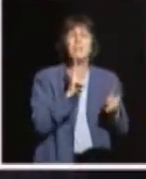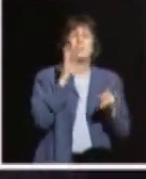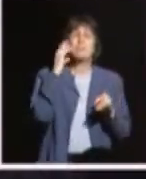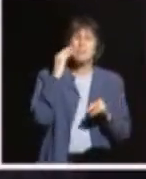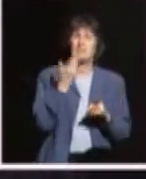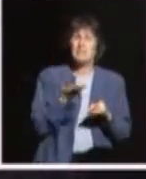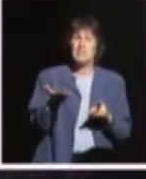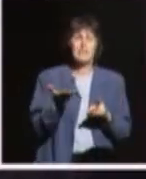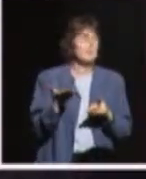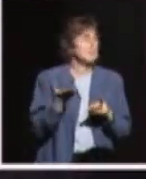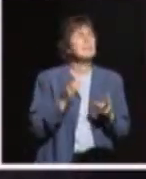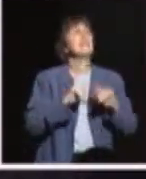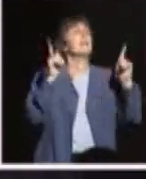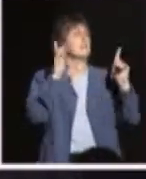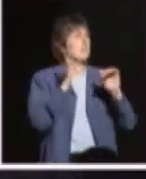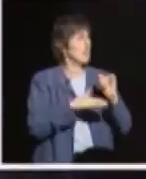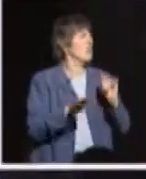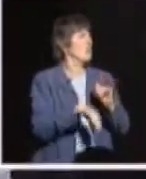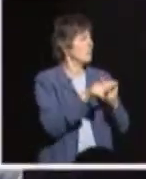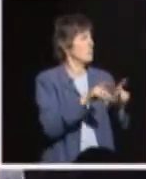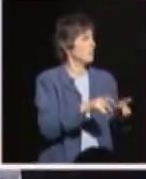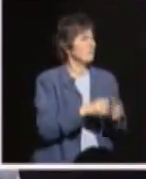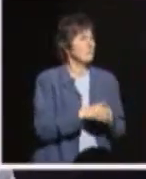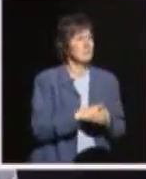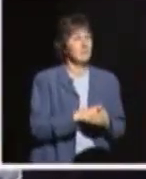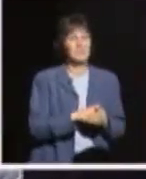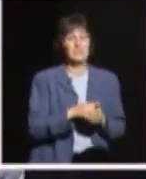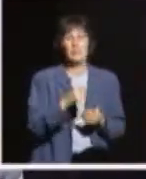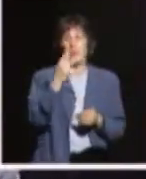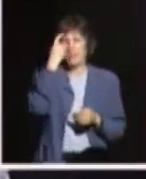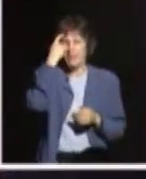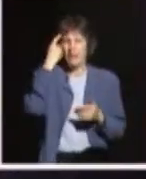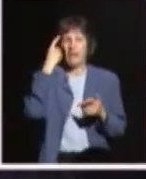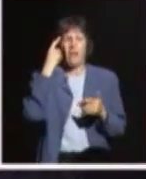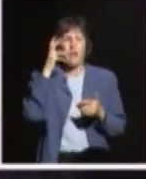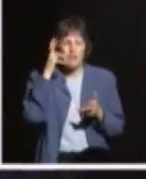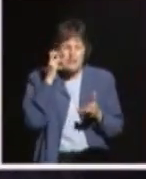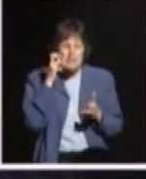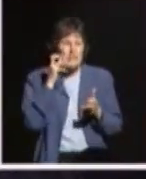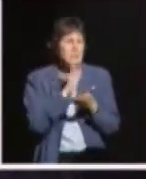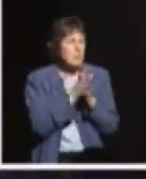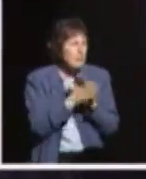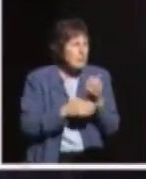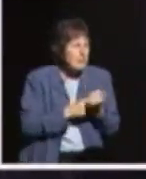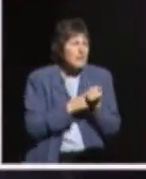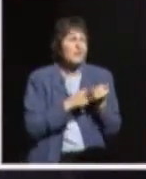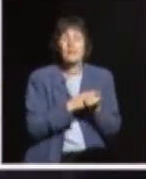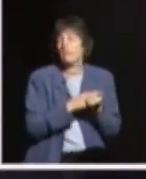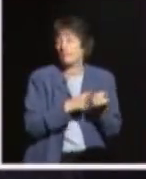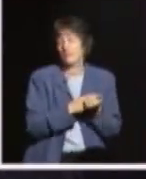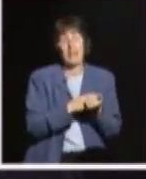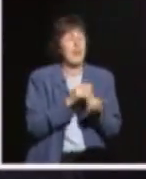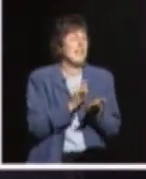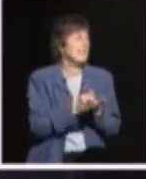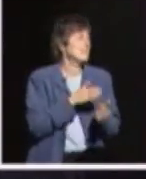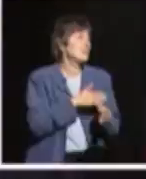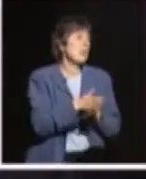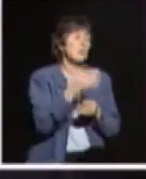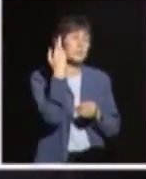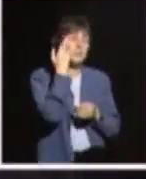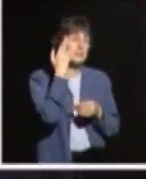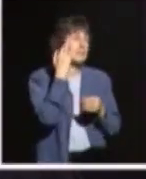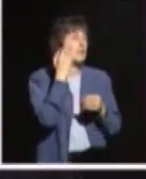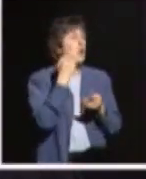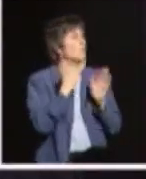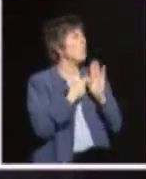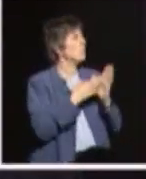in their daily lives. And I think that just listening and being an advocate is the main reason why representatives